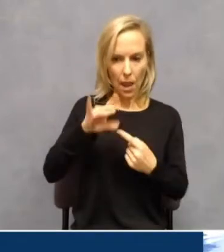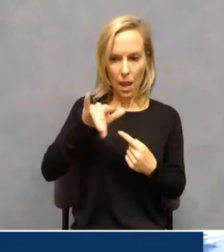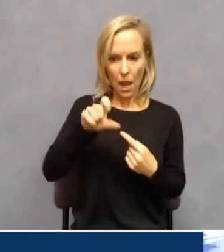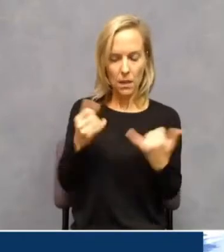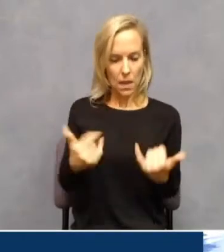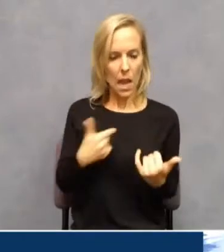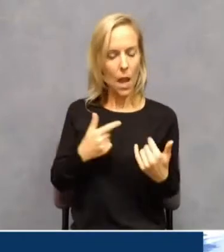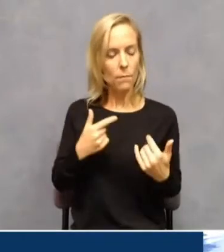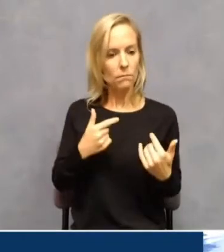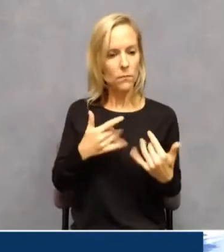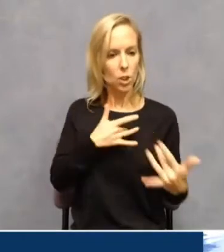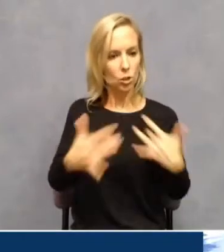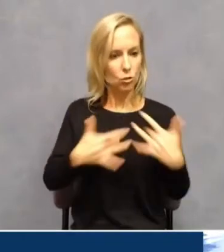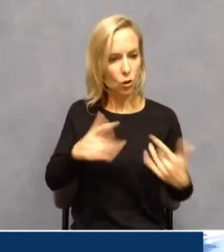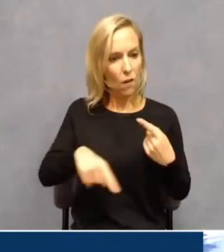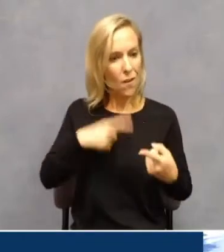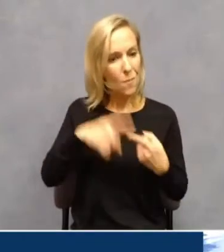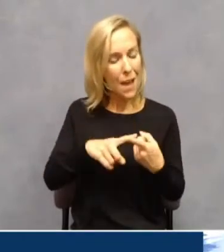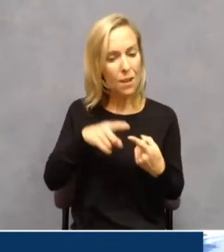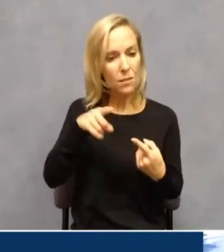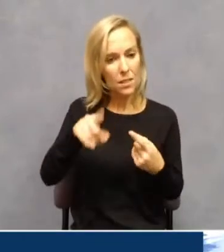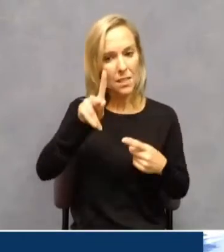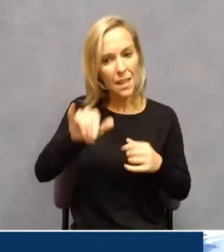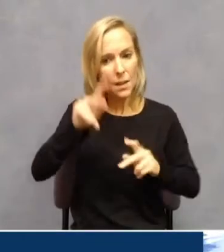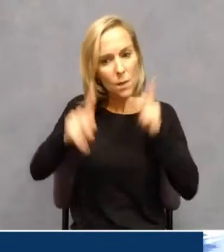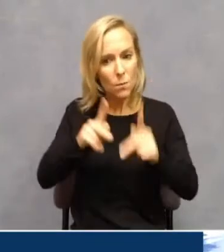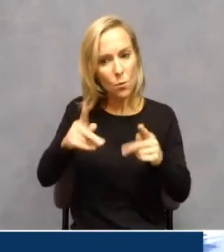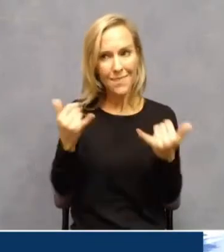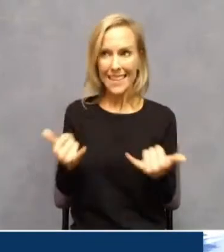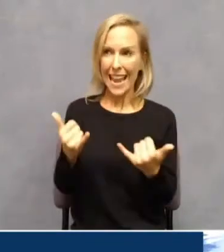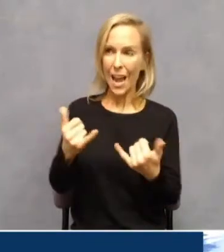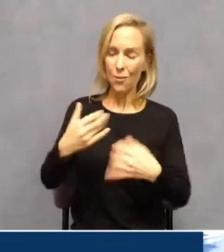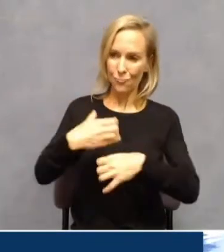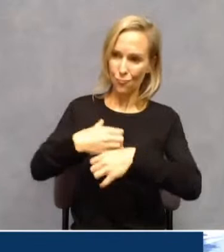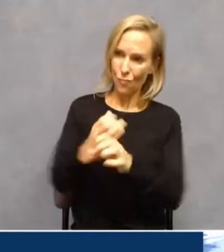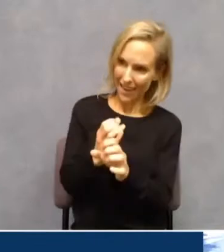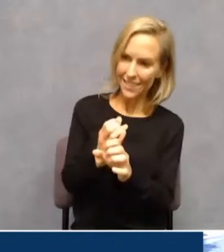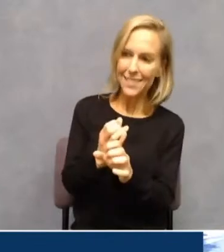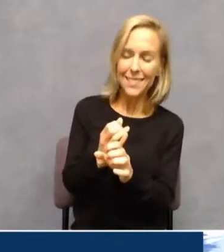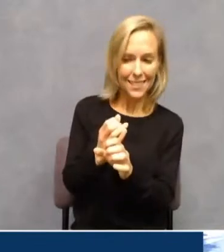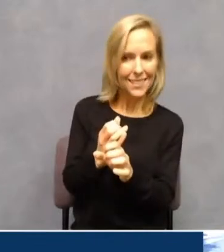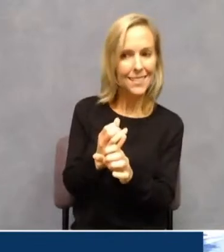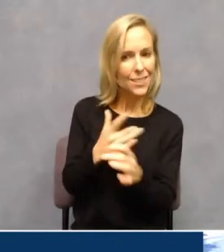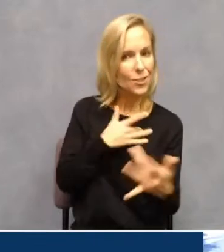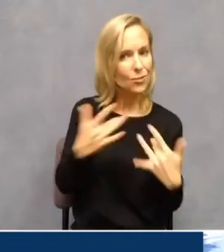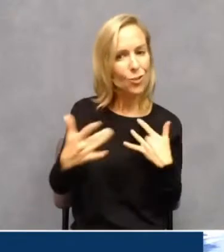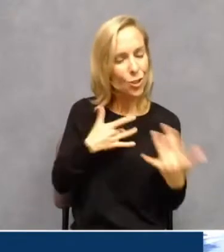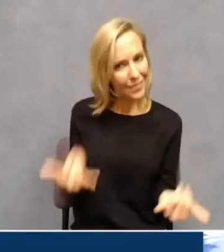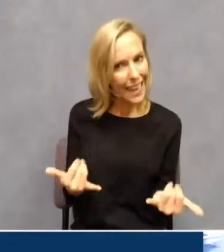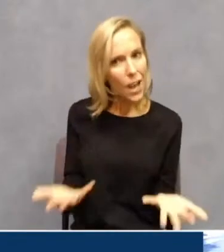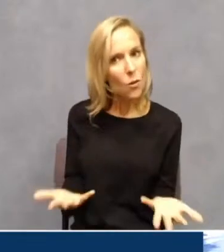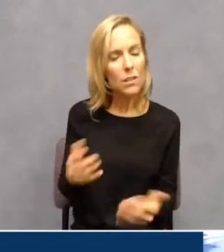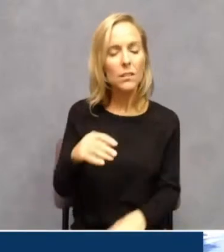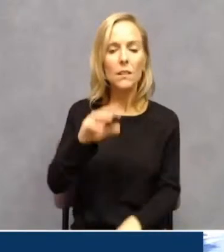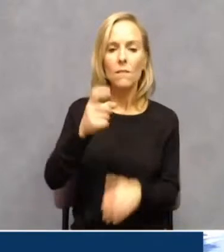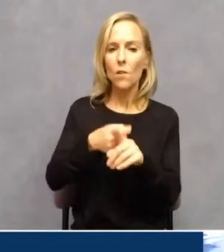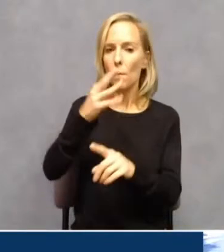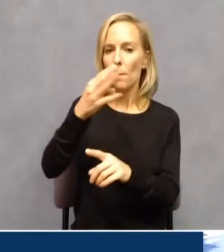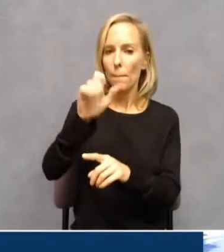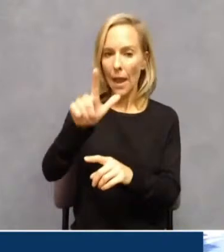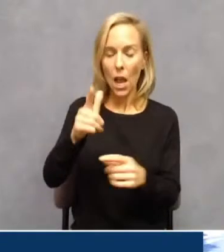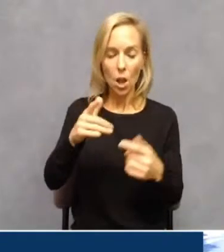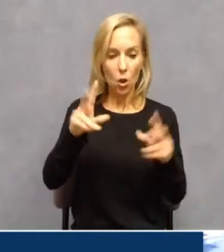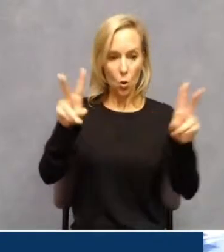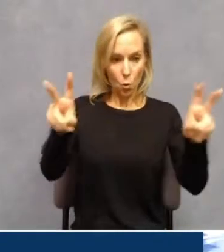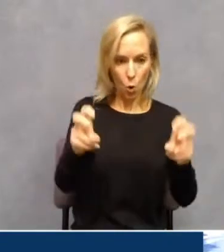who are frightfully similarly ignoring our current crisis." That was from Michael. Another one said, quote, "It concerns me too many are sick